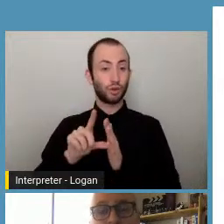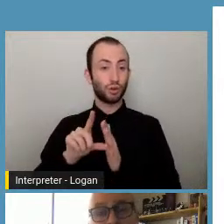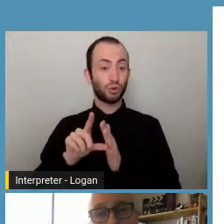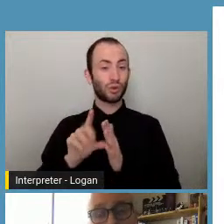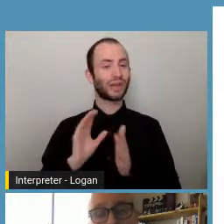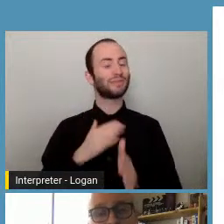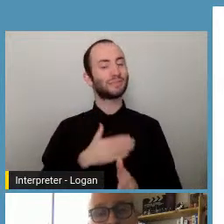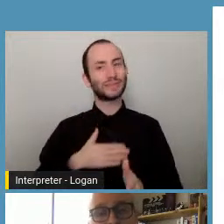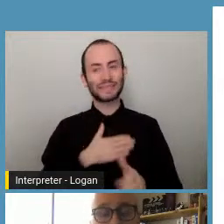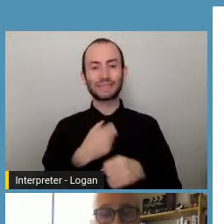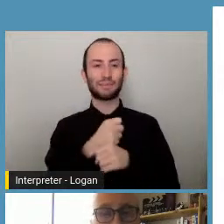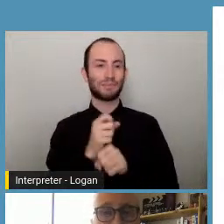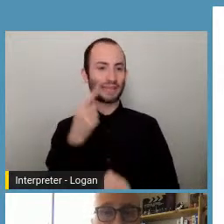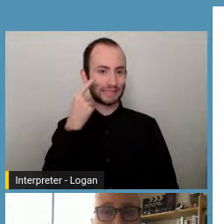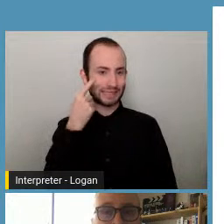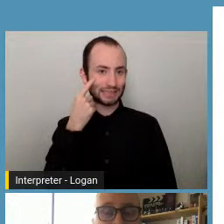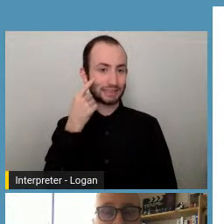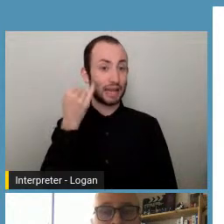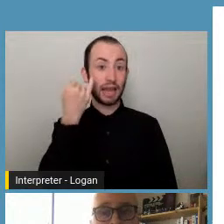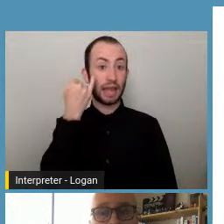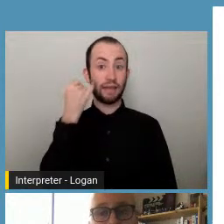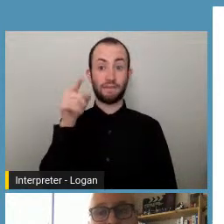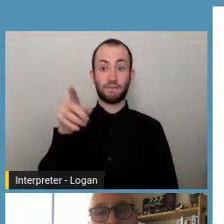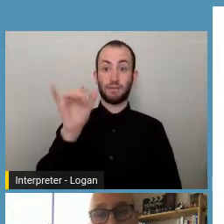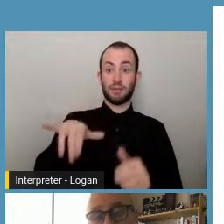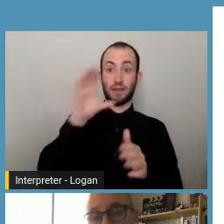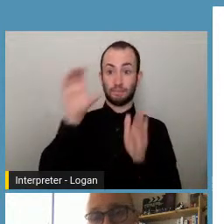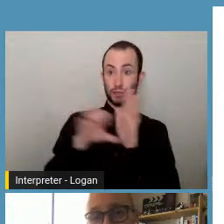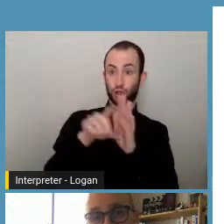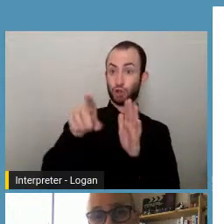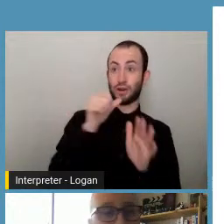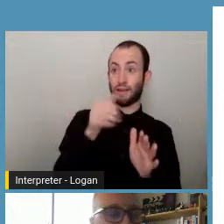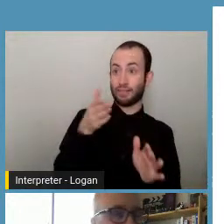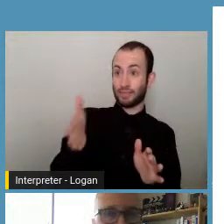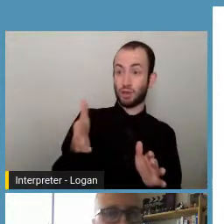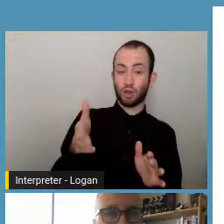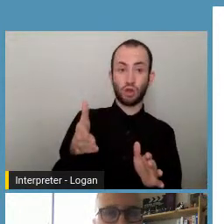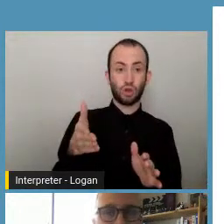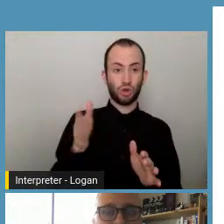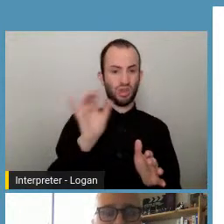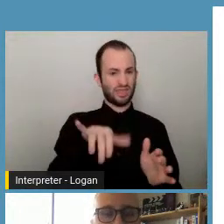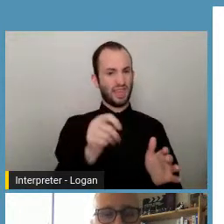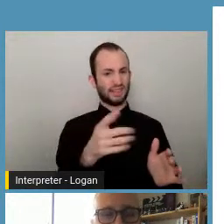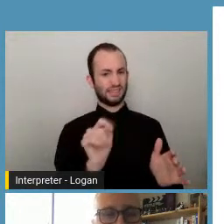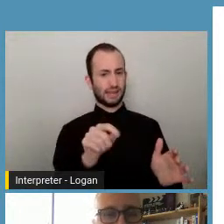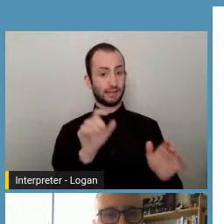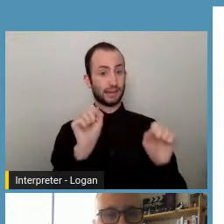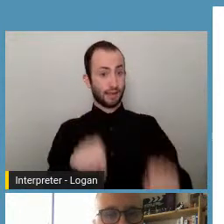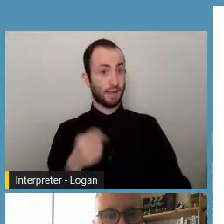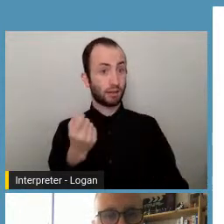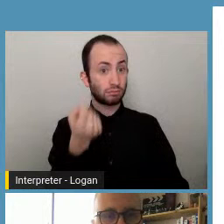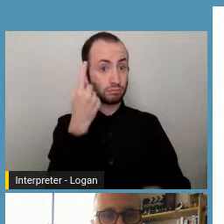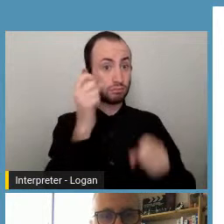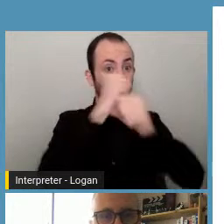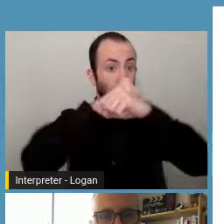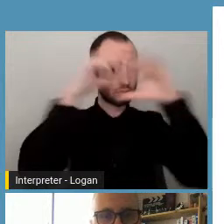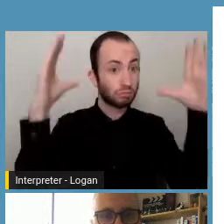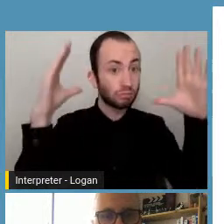sense. If the image wasn't there, if the alt text was in its place, does it make sense? That's a really good kind of